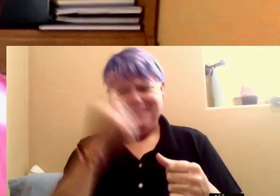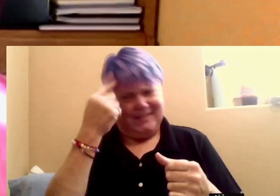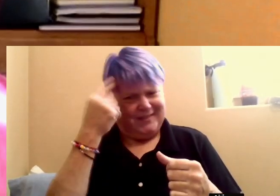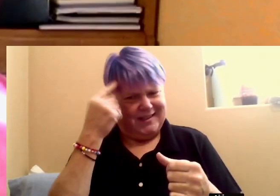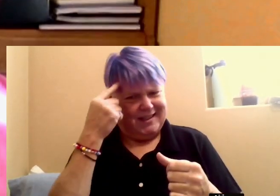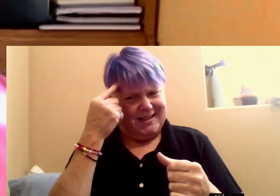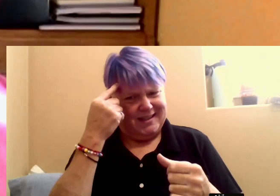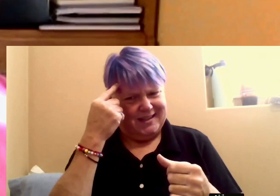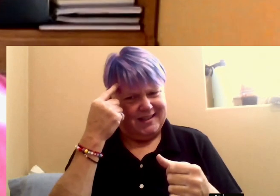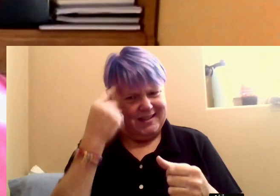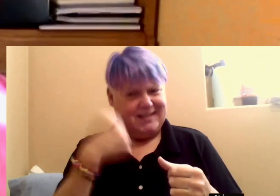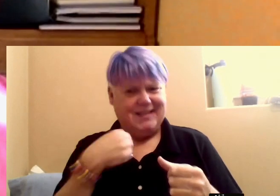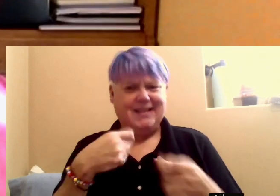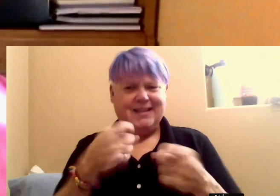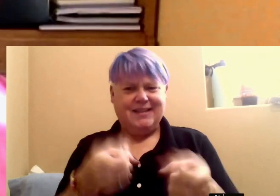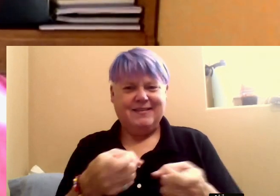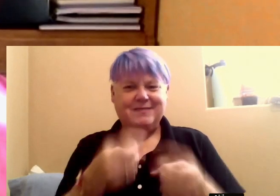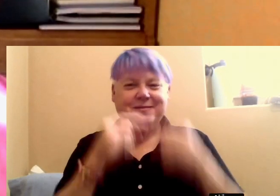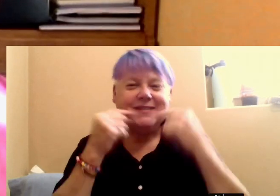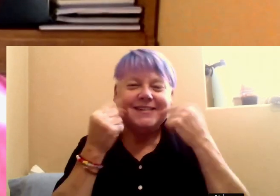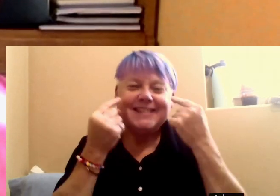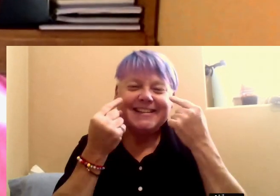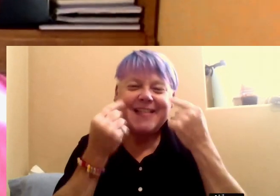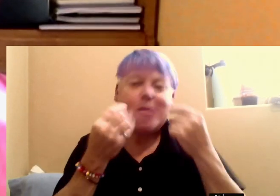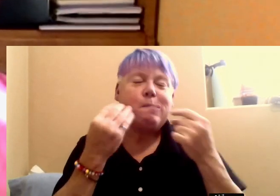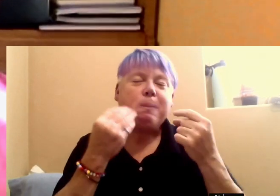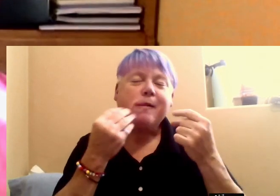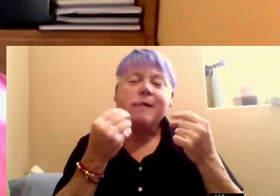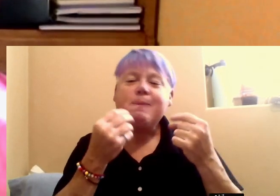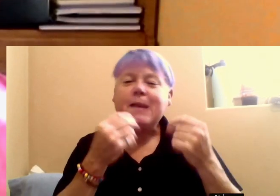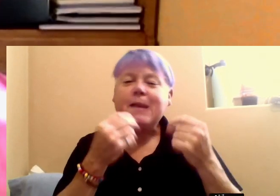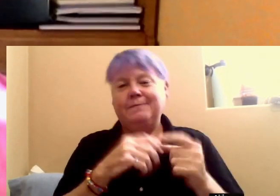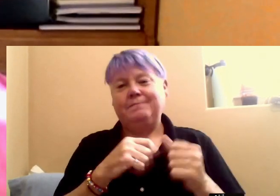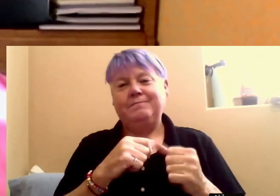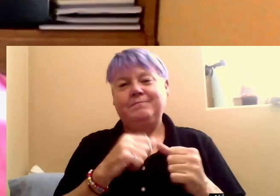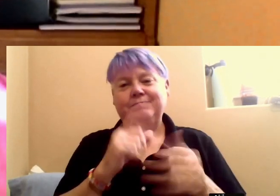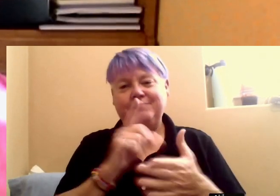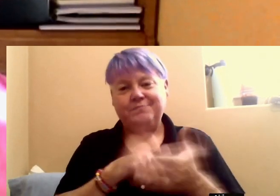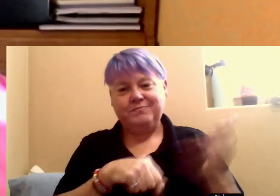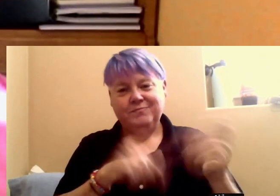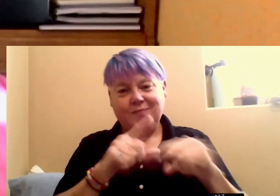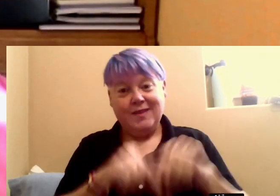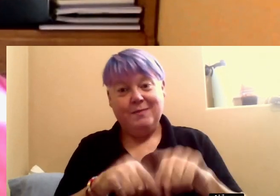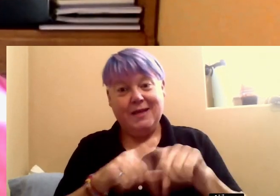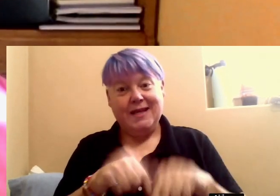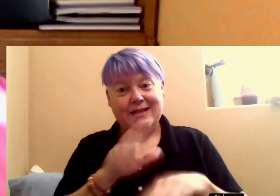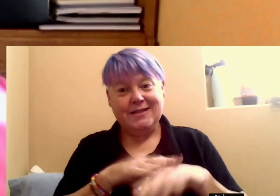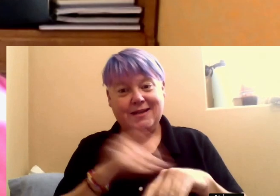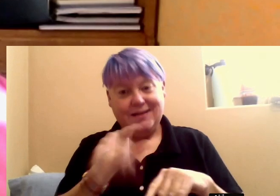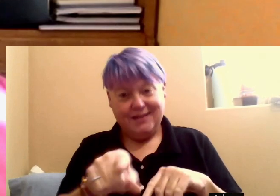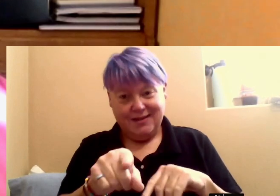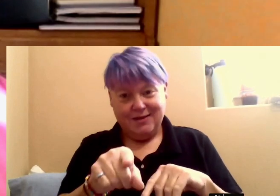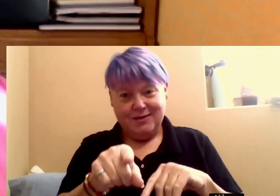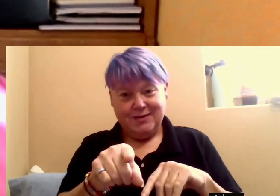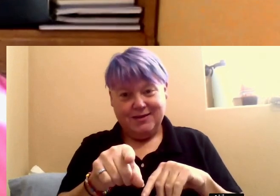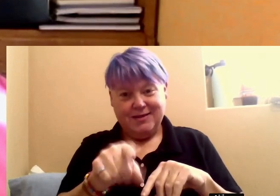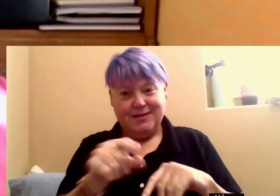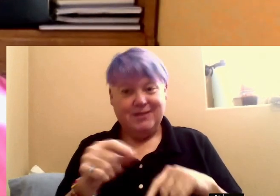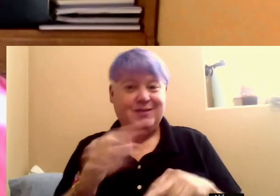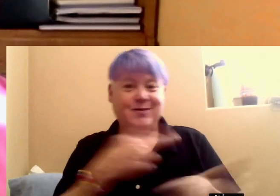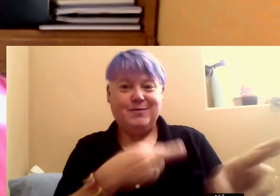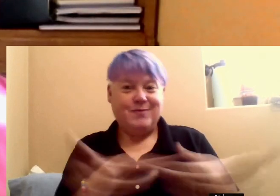He gives me a slight grin, swipes his tongue along his teeth. Well, that depends on you. You ready to get to